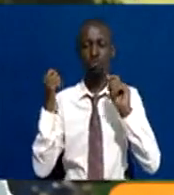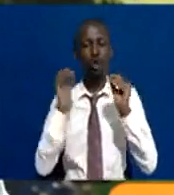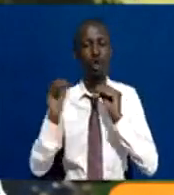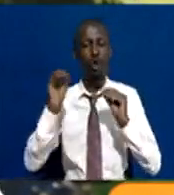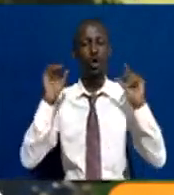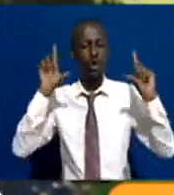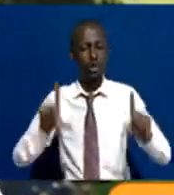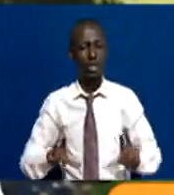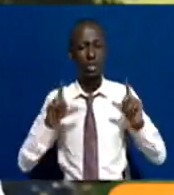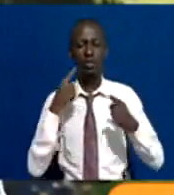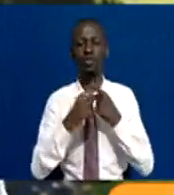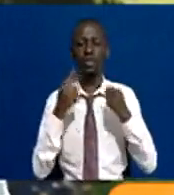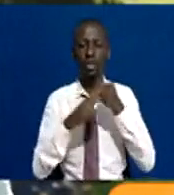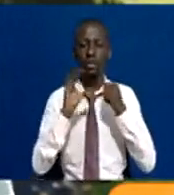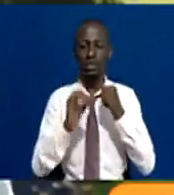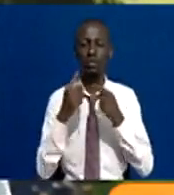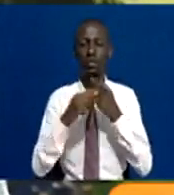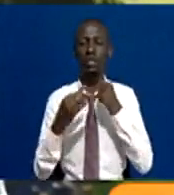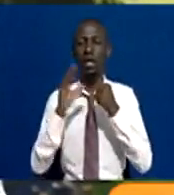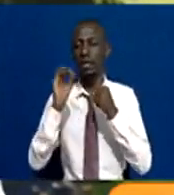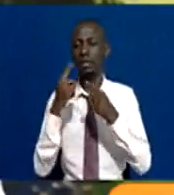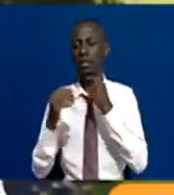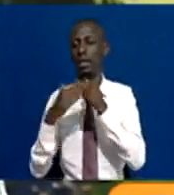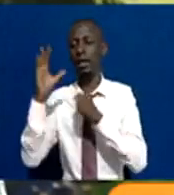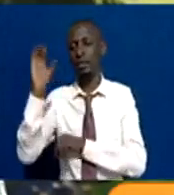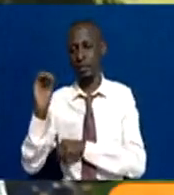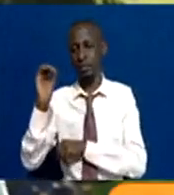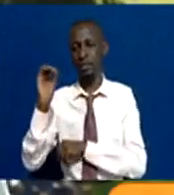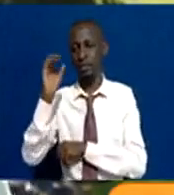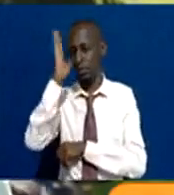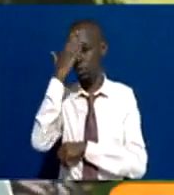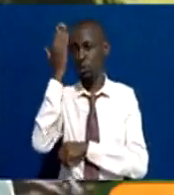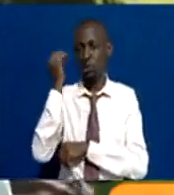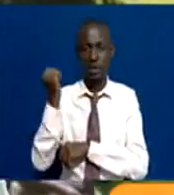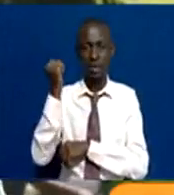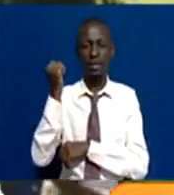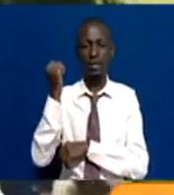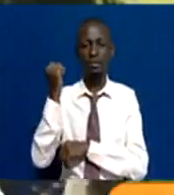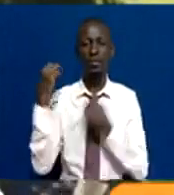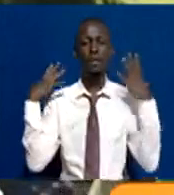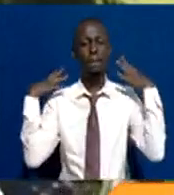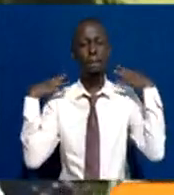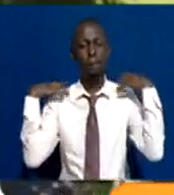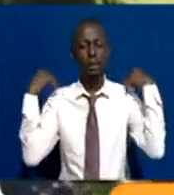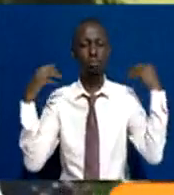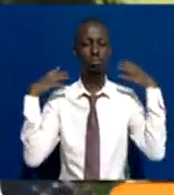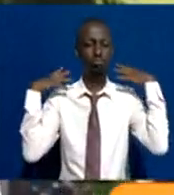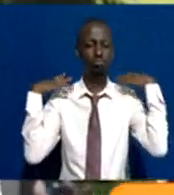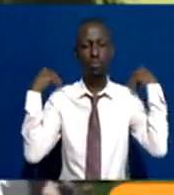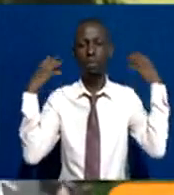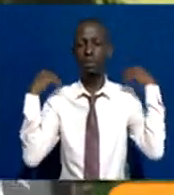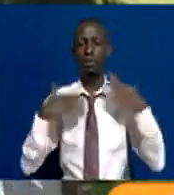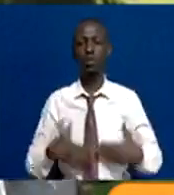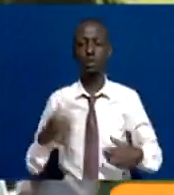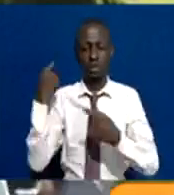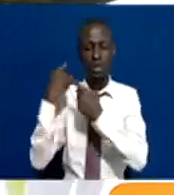70s, 80s, and even 90s. And that is because of the exercise, the bodily exercise that you experience